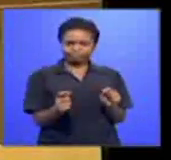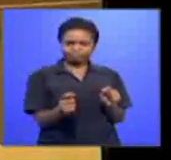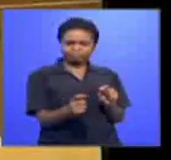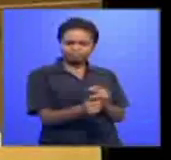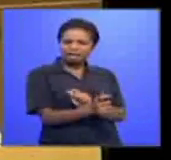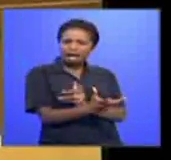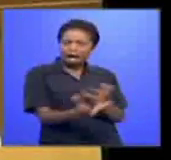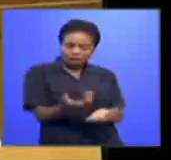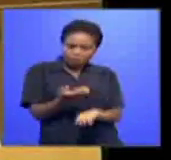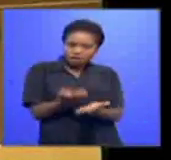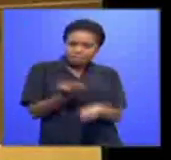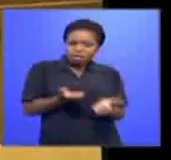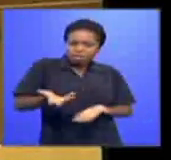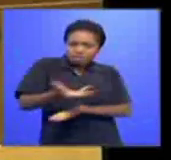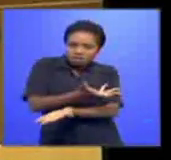Woods institutions.